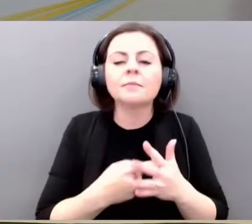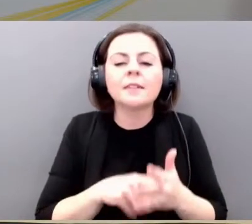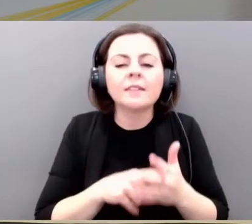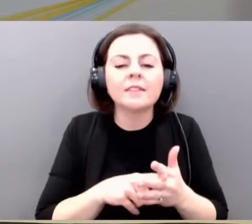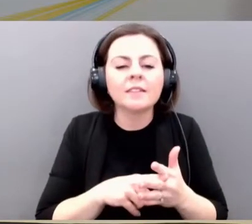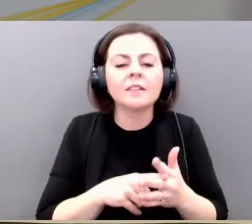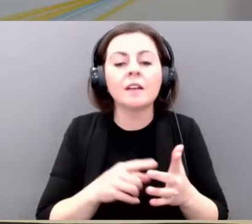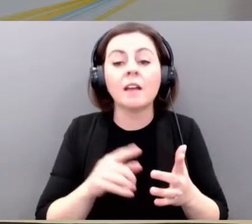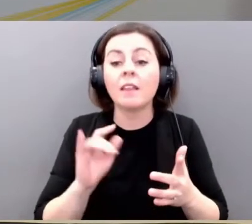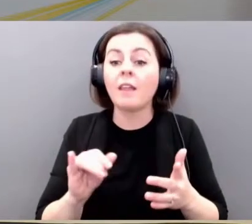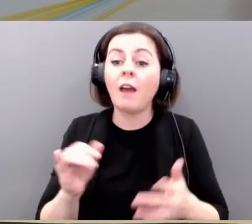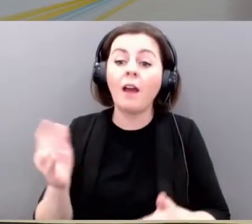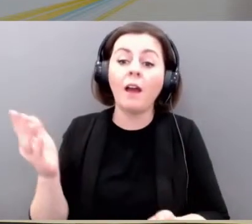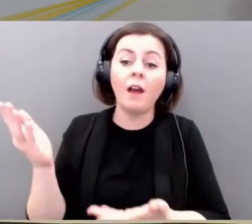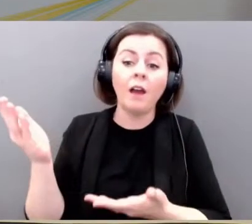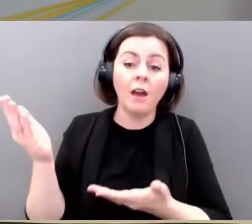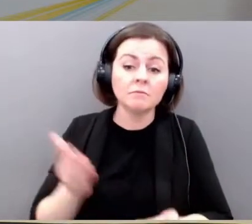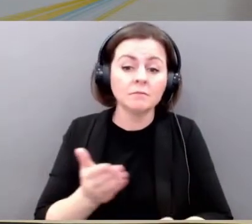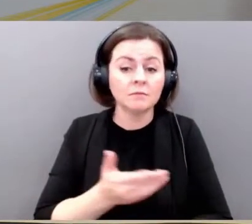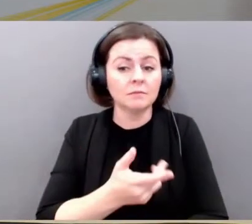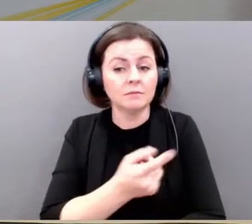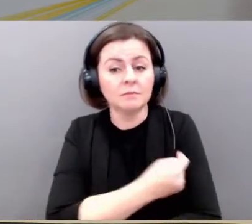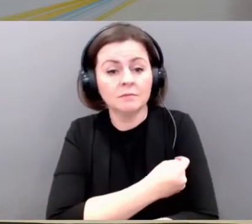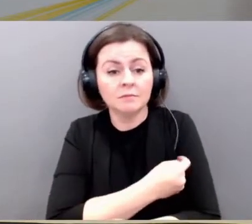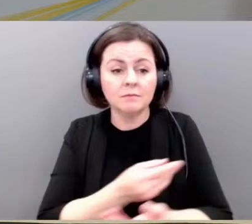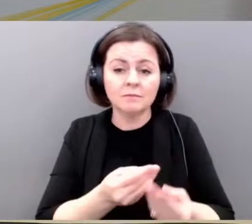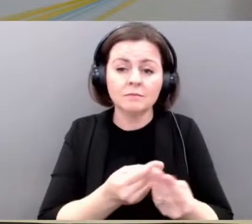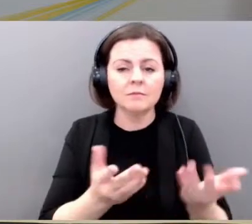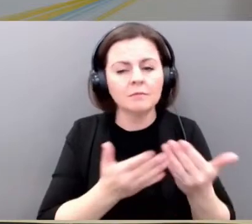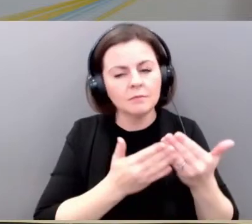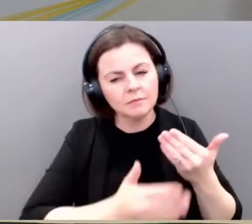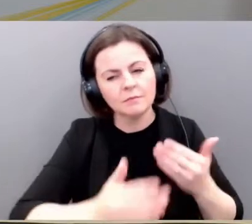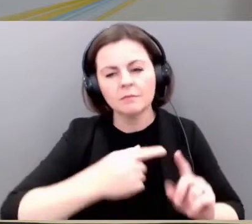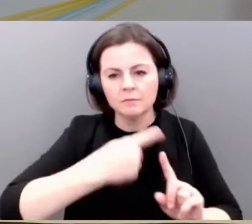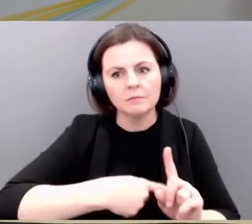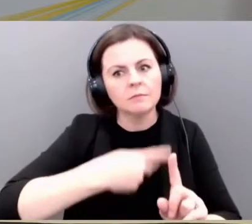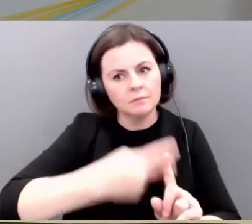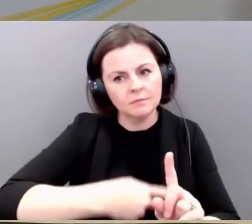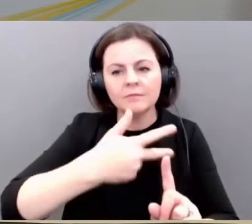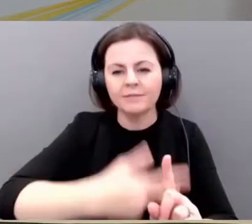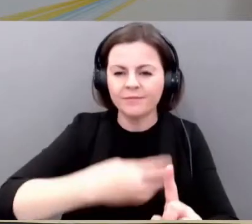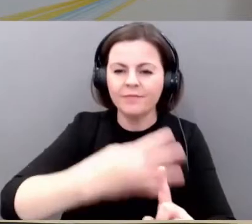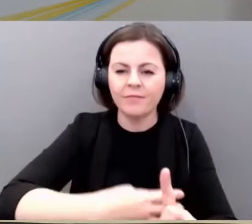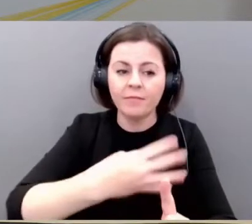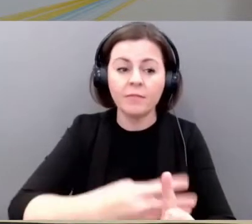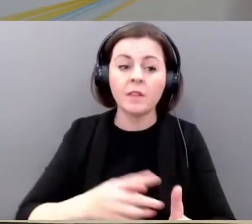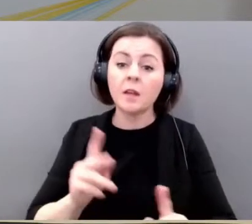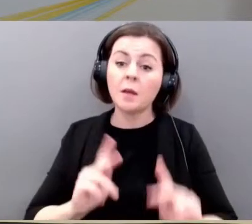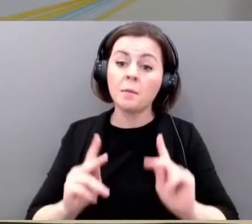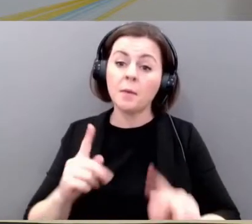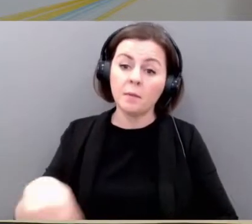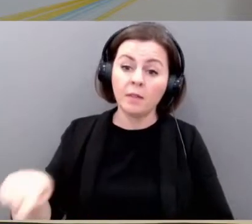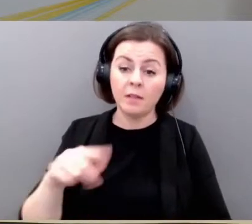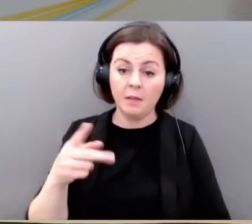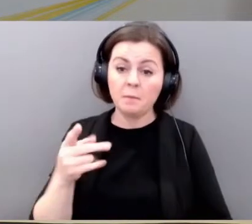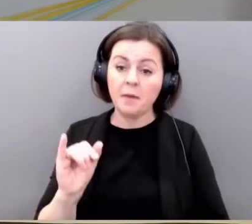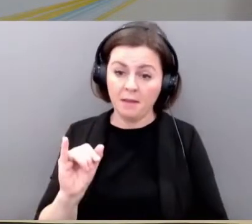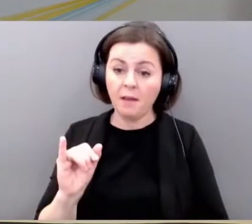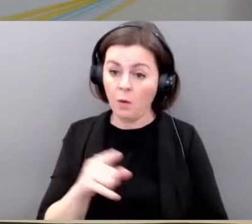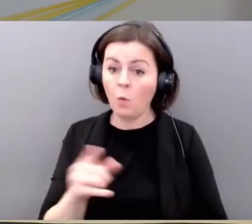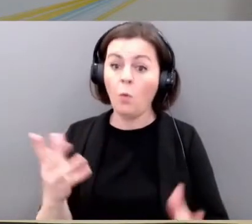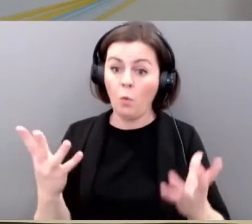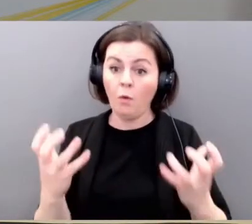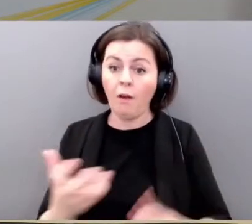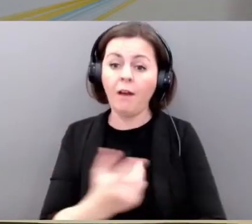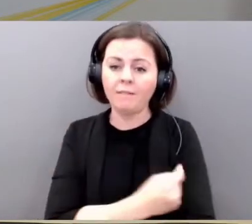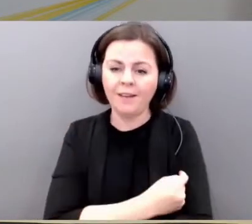program rollout. Everyone in PEI will have a chance to be vaccinated, but it will take some time.